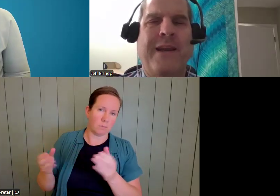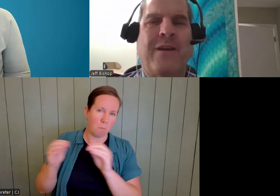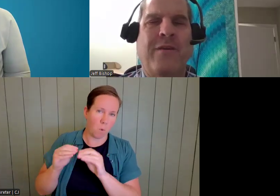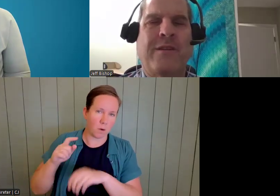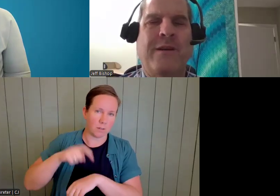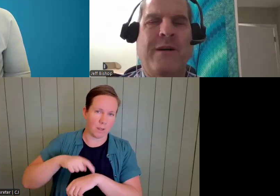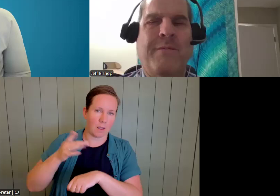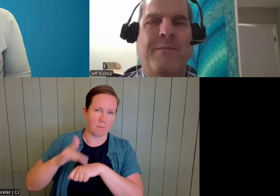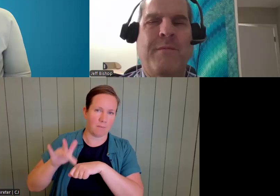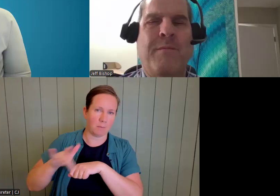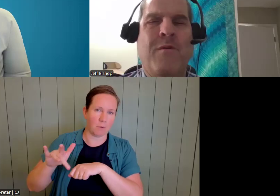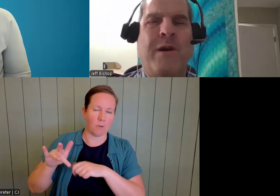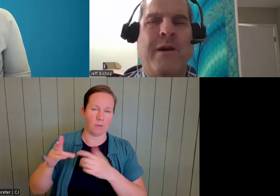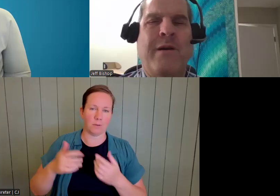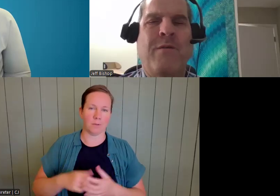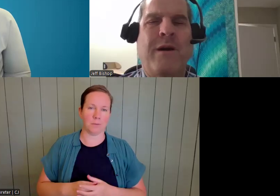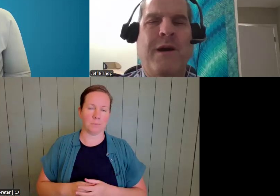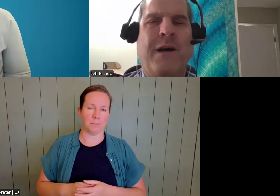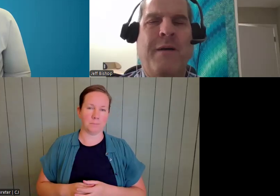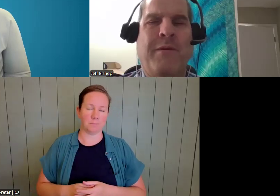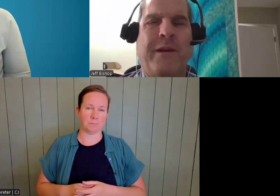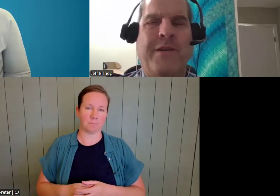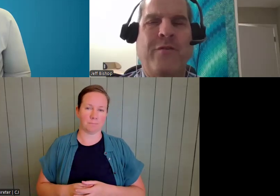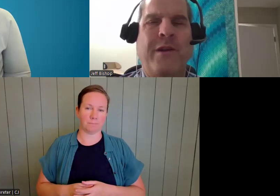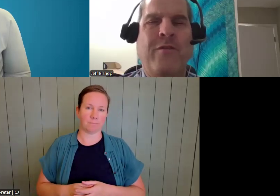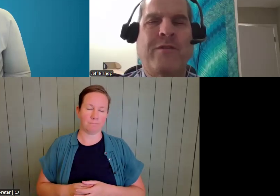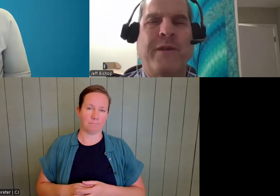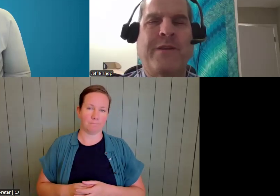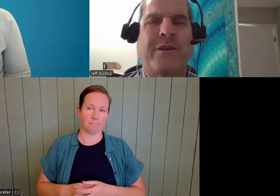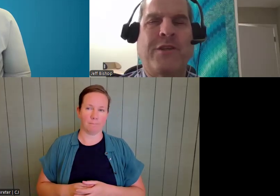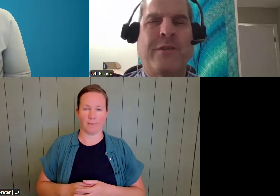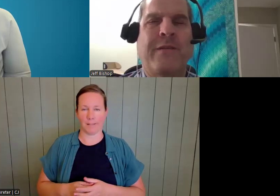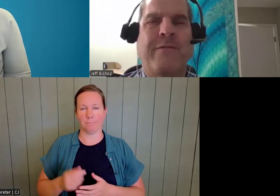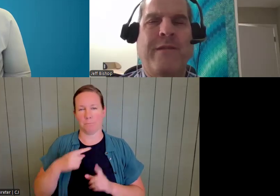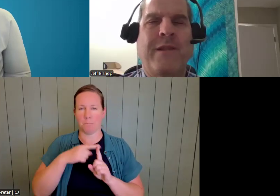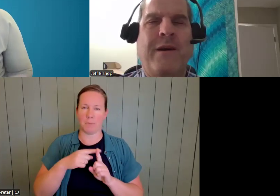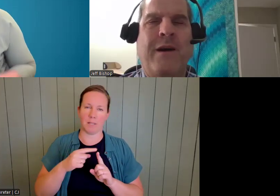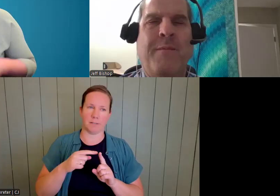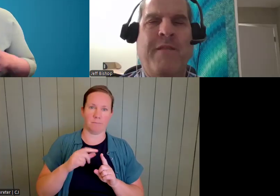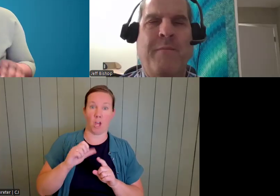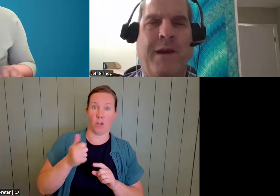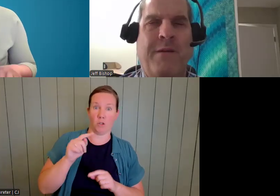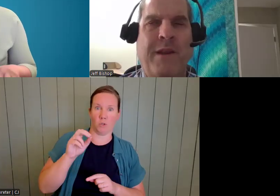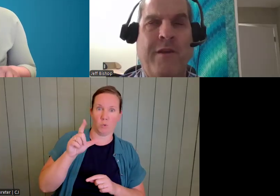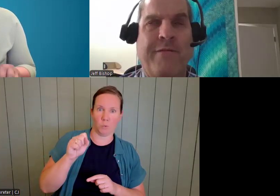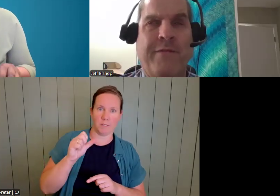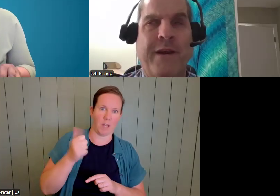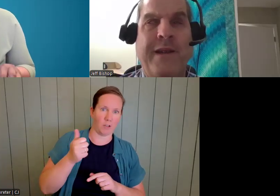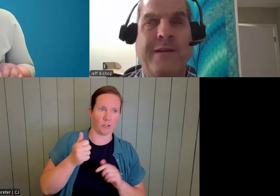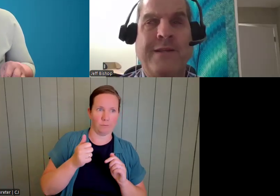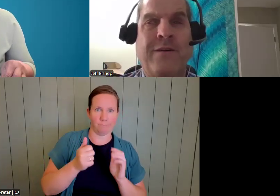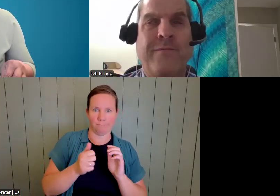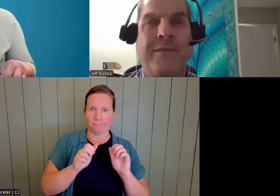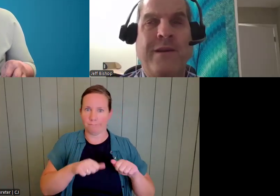and that includes more ability to use research above and beyond what you get for